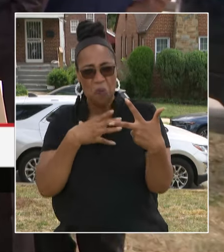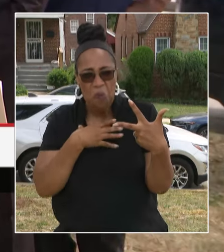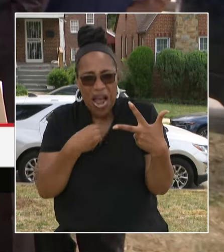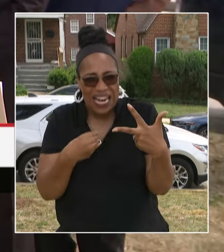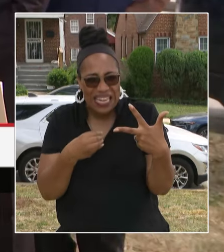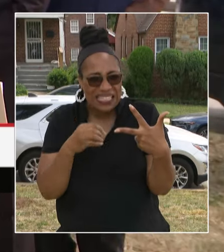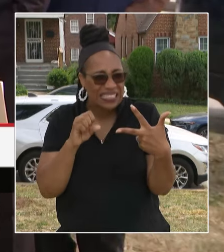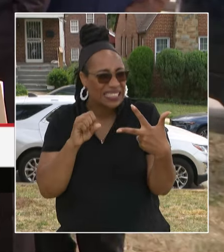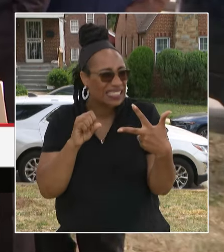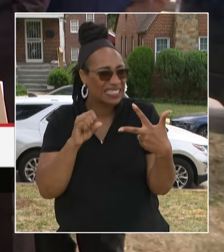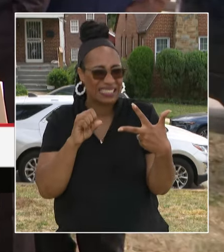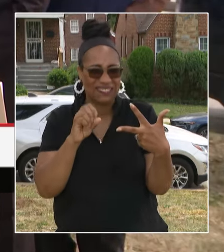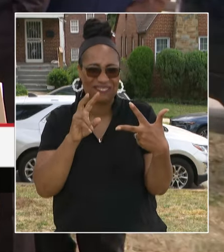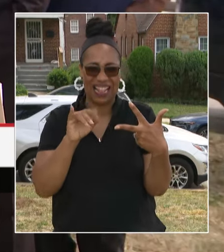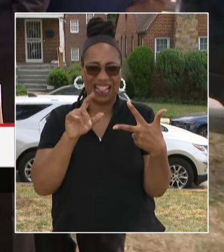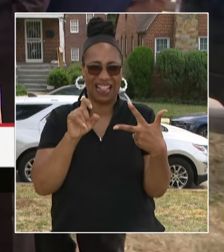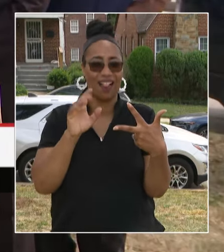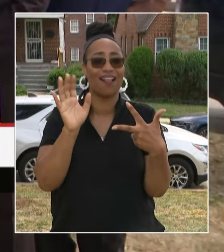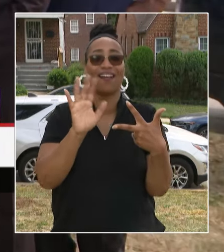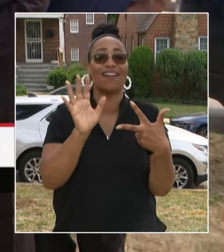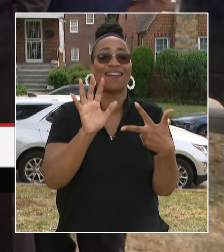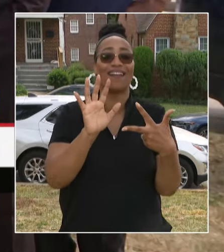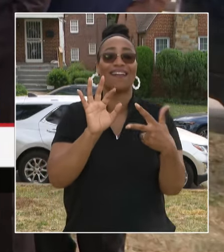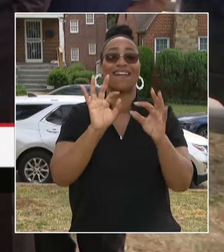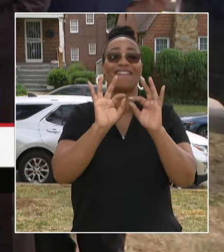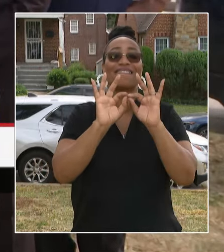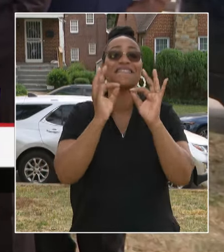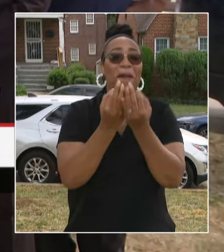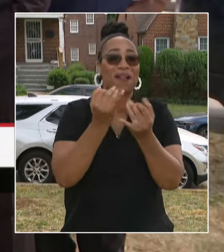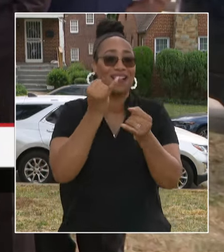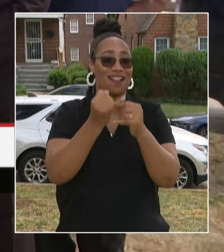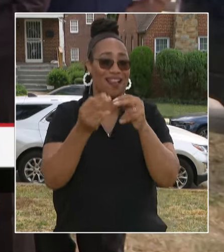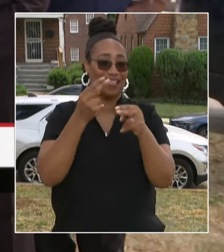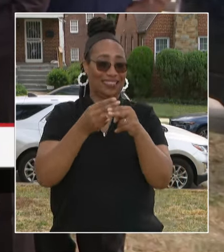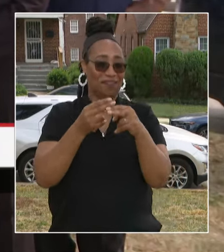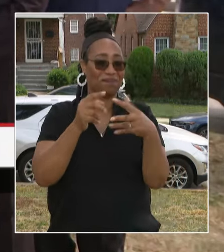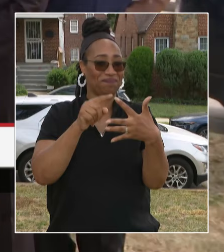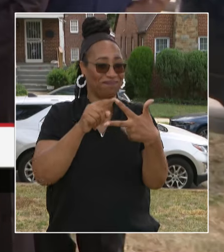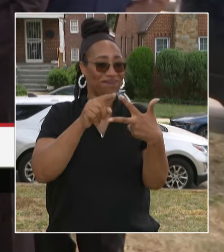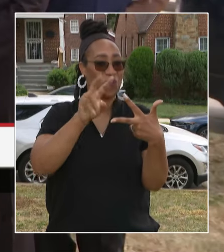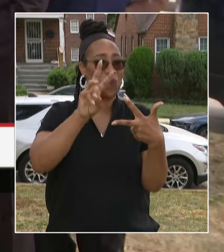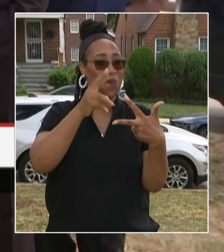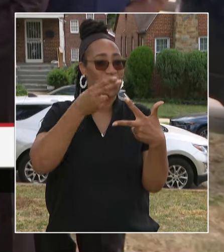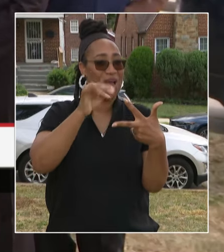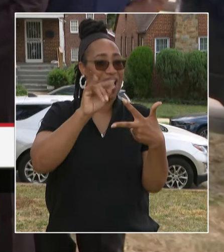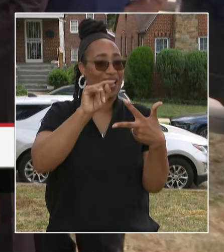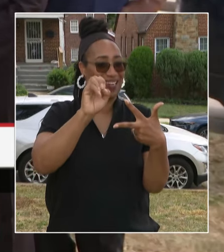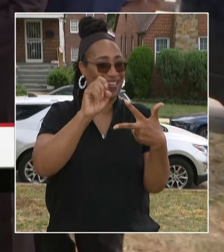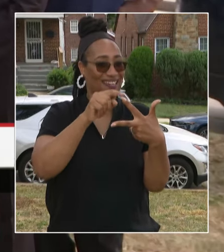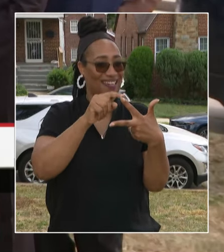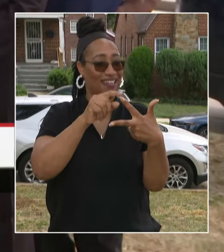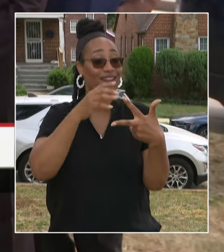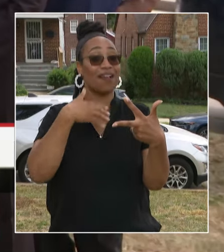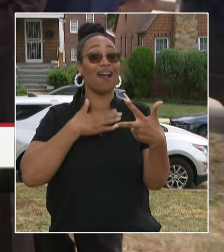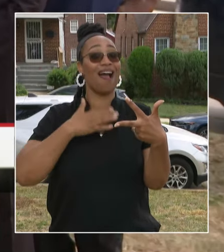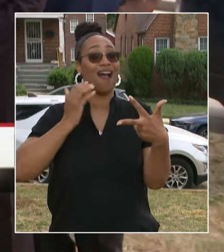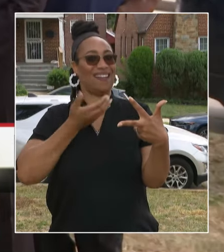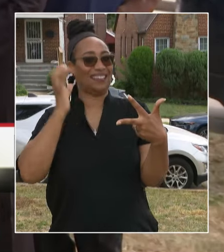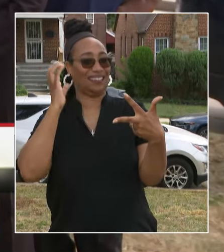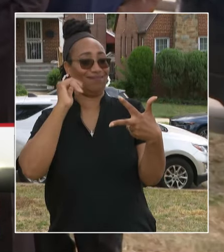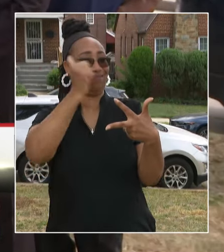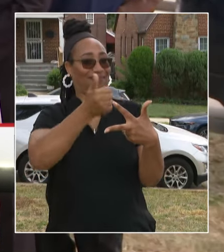the White family was our cousin. Just to share with you, the last member of Congress that moved out of the Congress that was railroaded out was